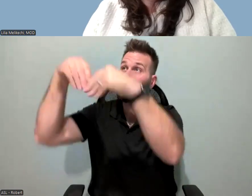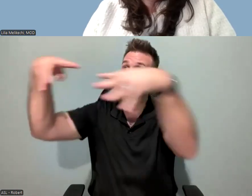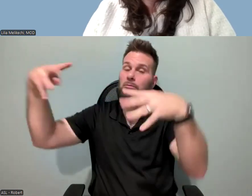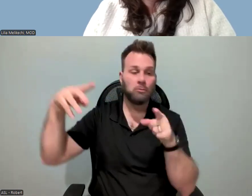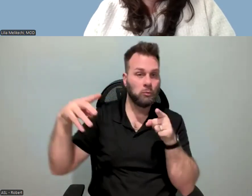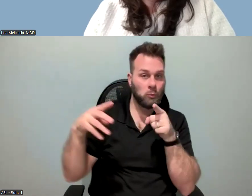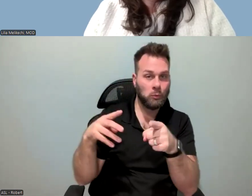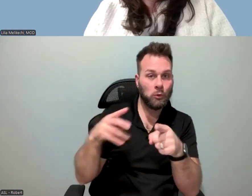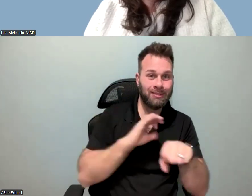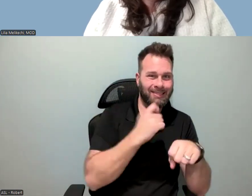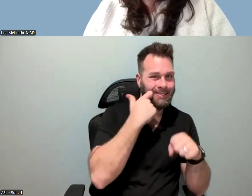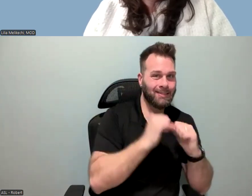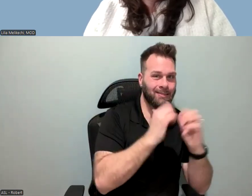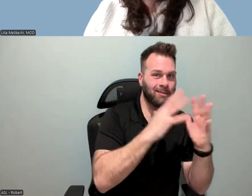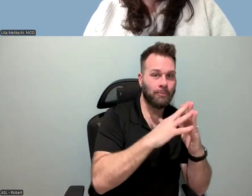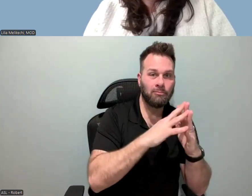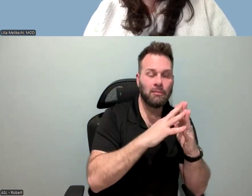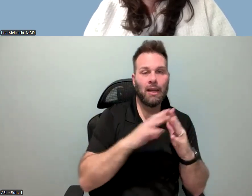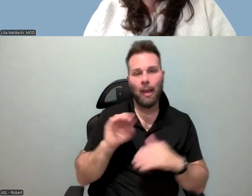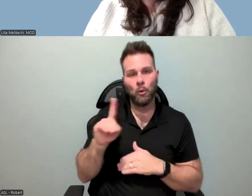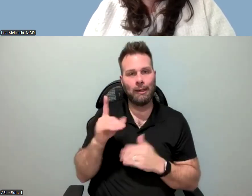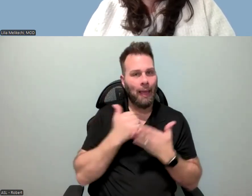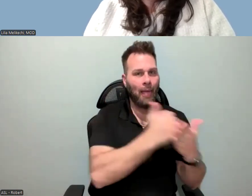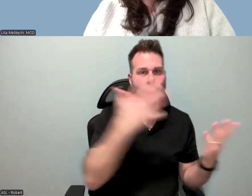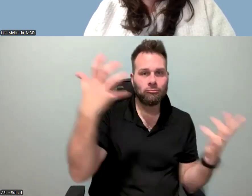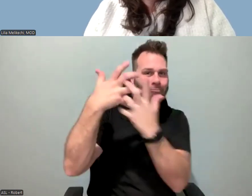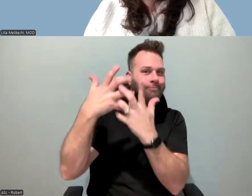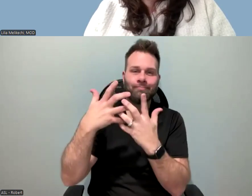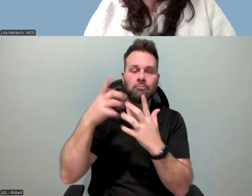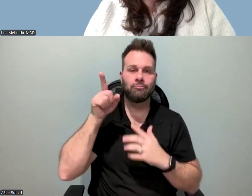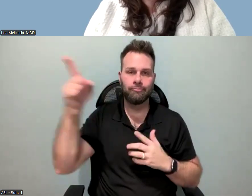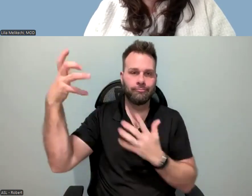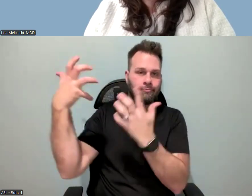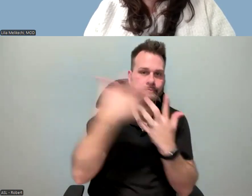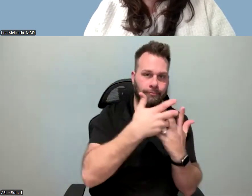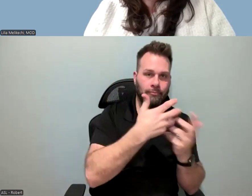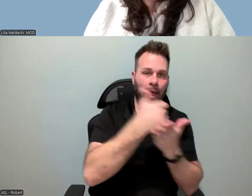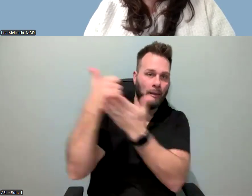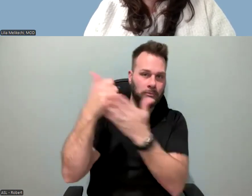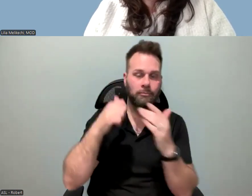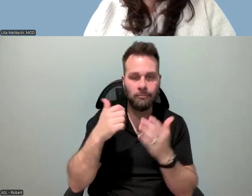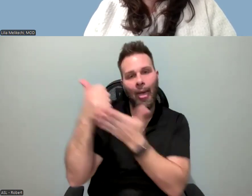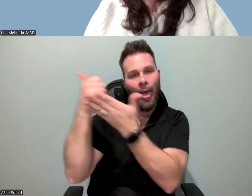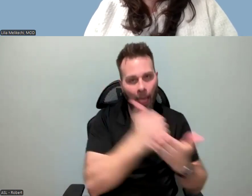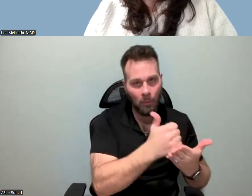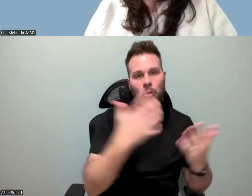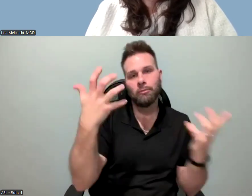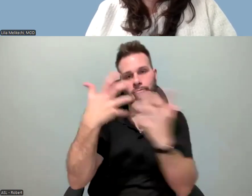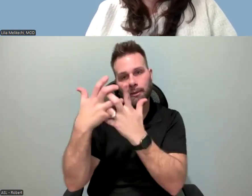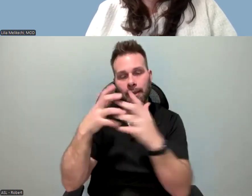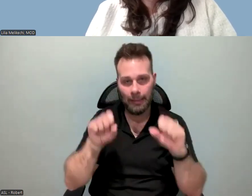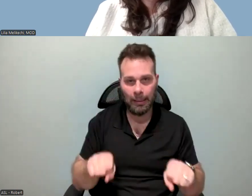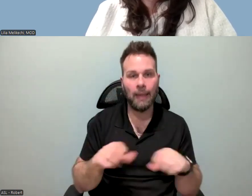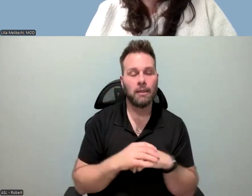community better than we can up at MOD. I'd also encourage board members to talk to your